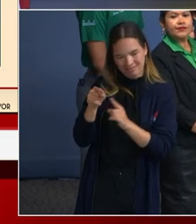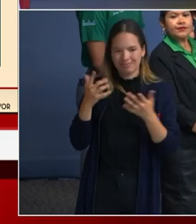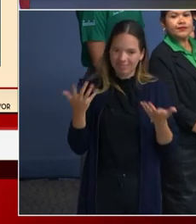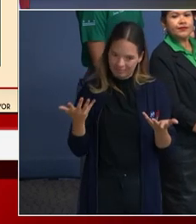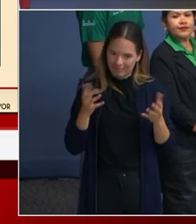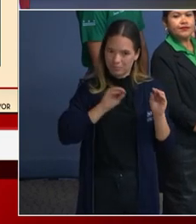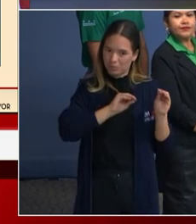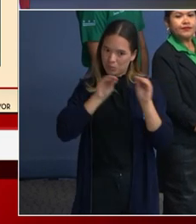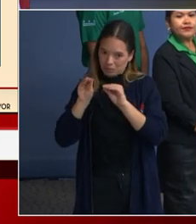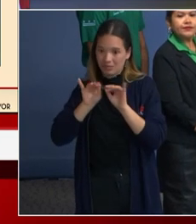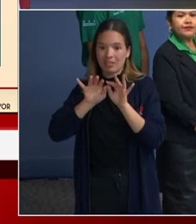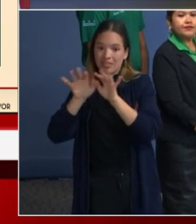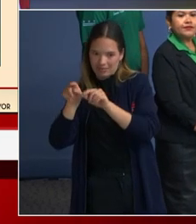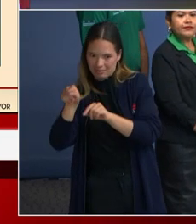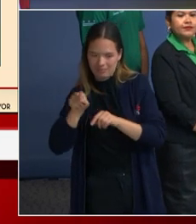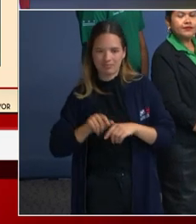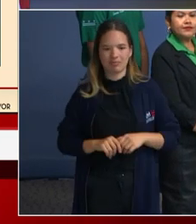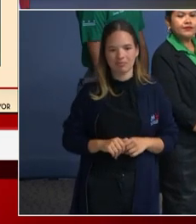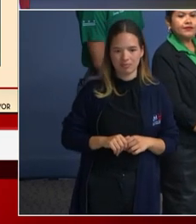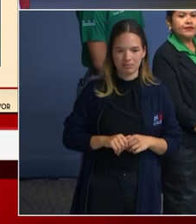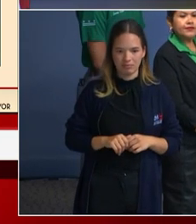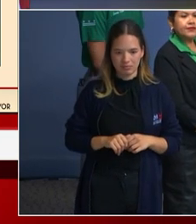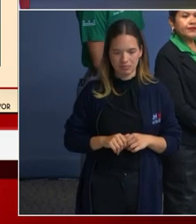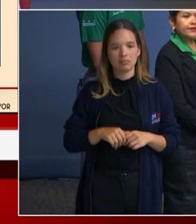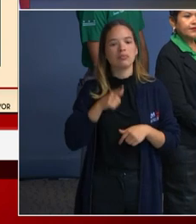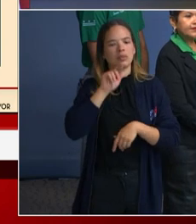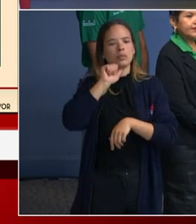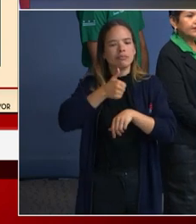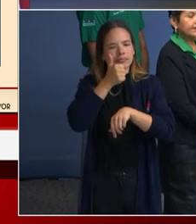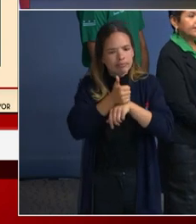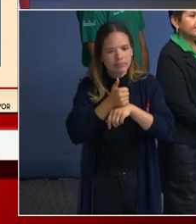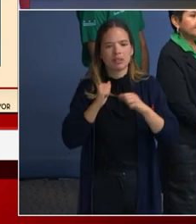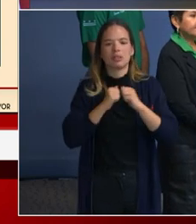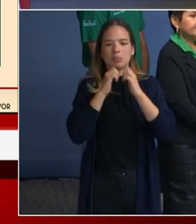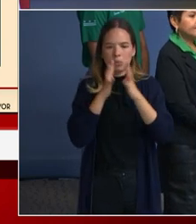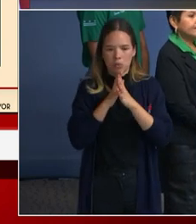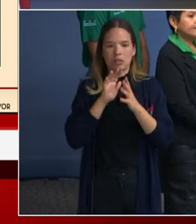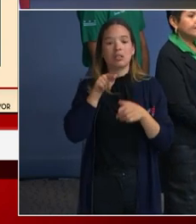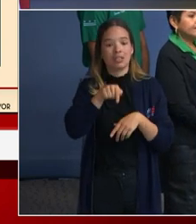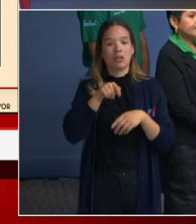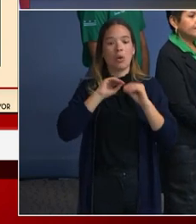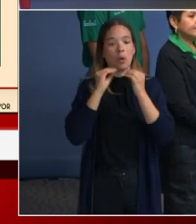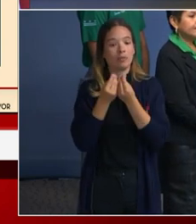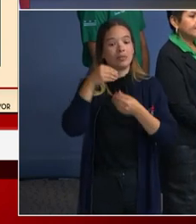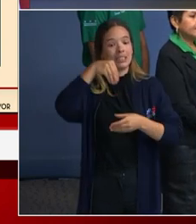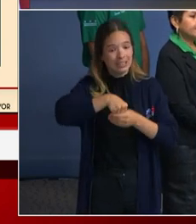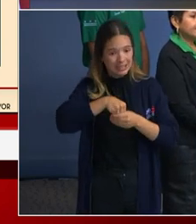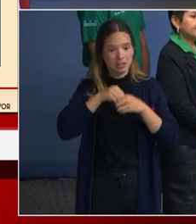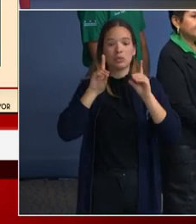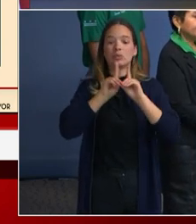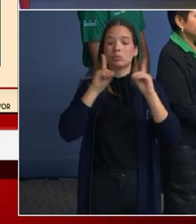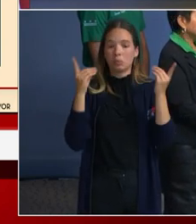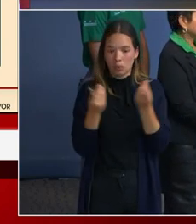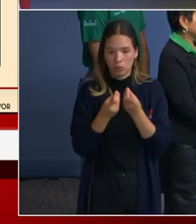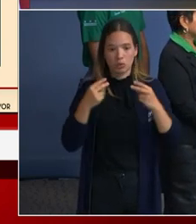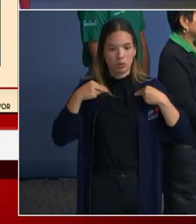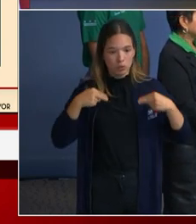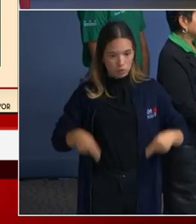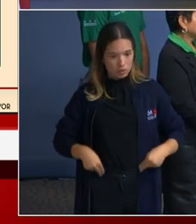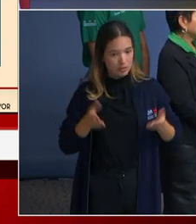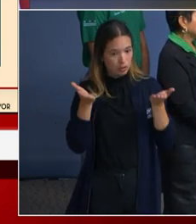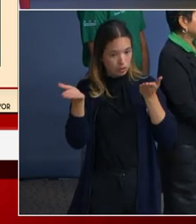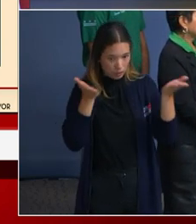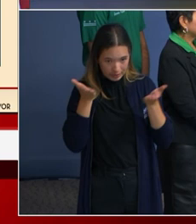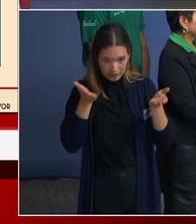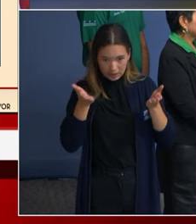I am establishing a new office within the Department of Human Services called the Office of